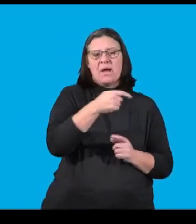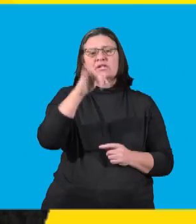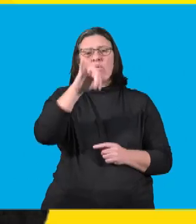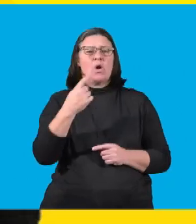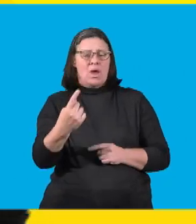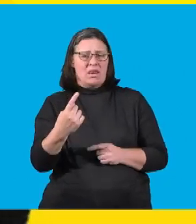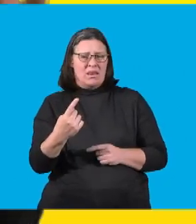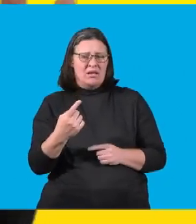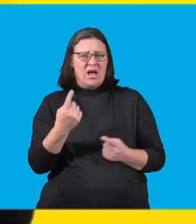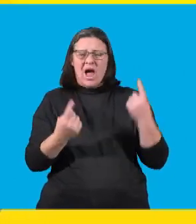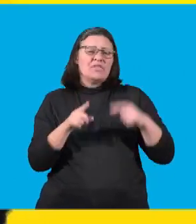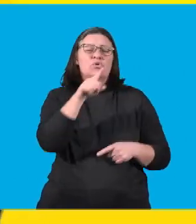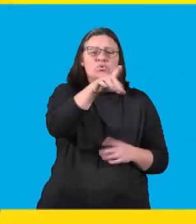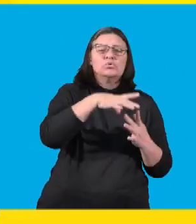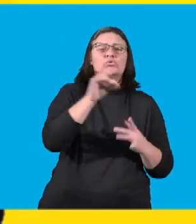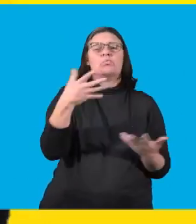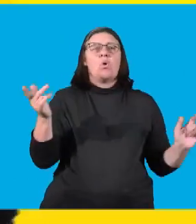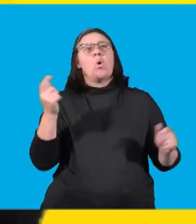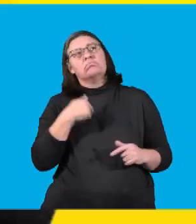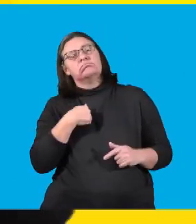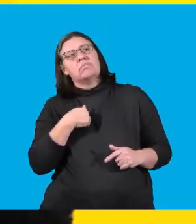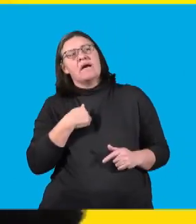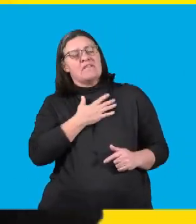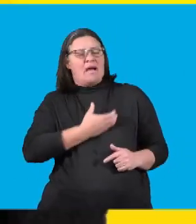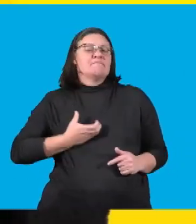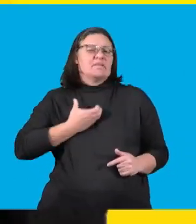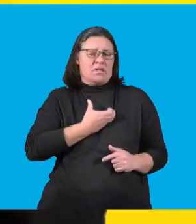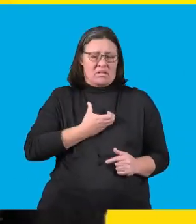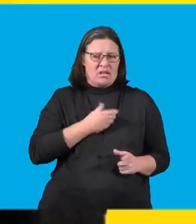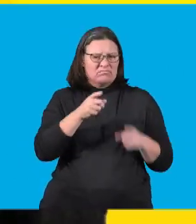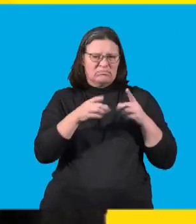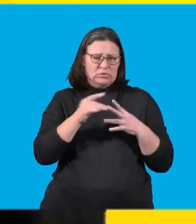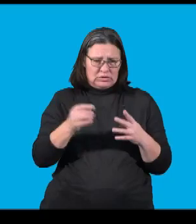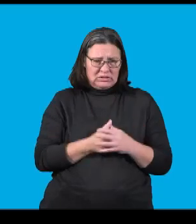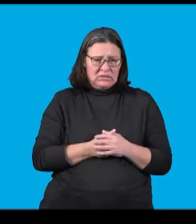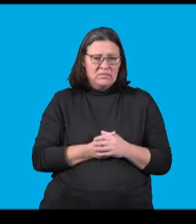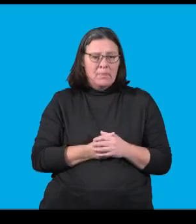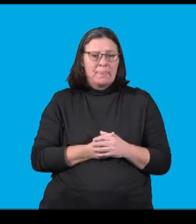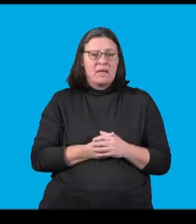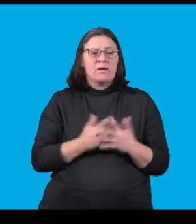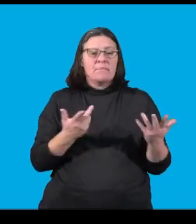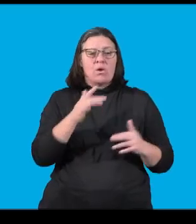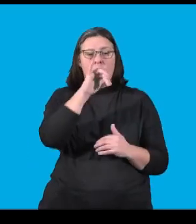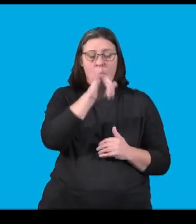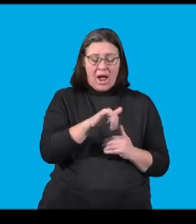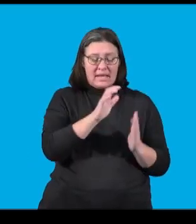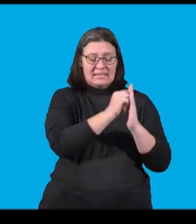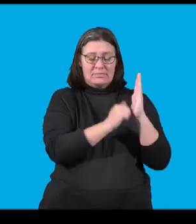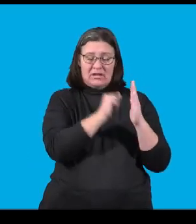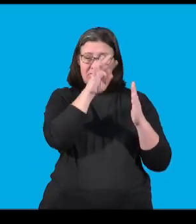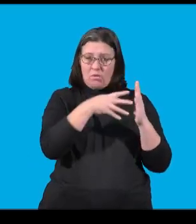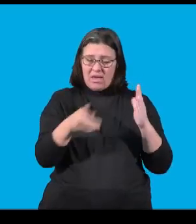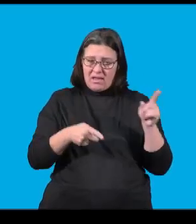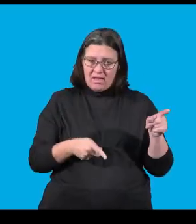there's no completely correct formula. You use the one that you are comfortable with, okay? And then finally, we make y the subject of